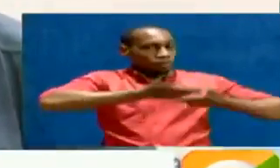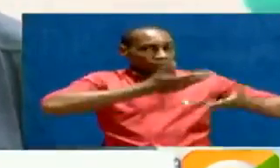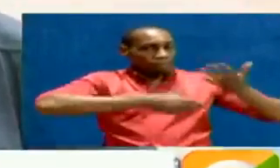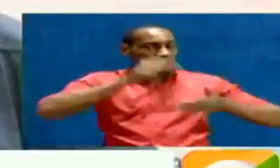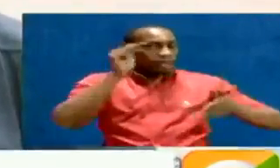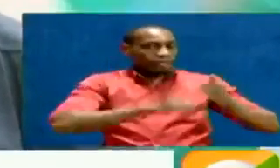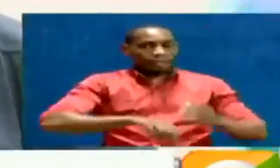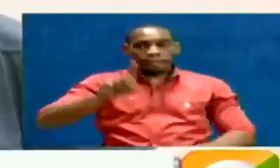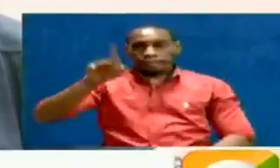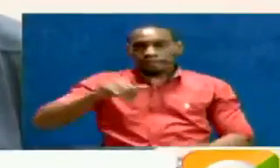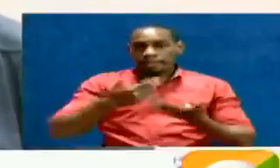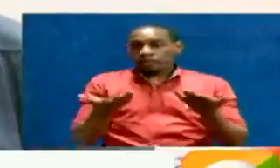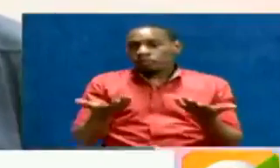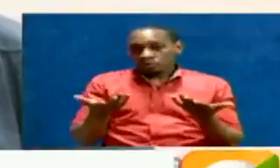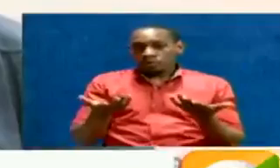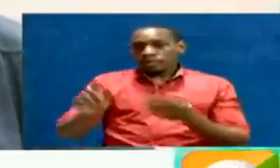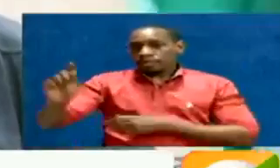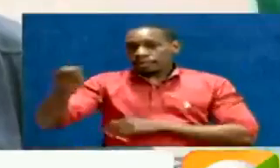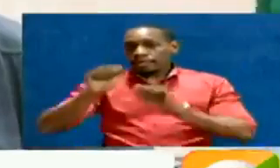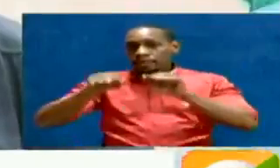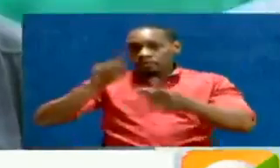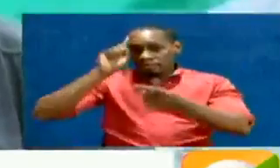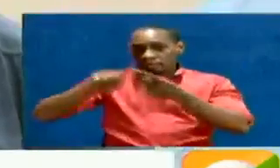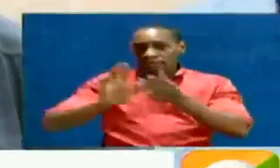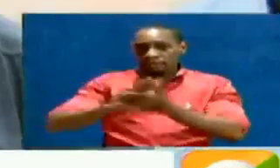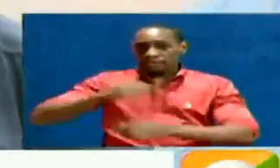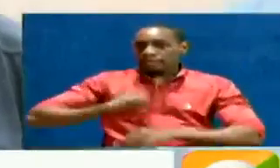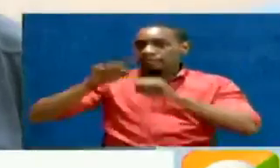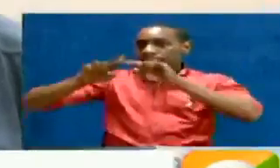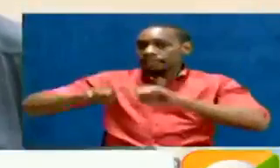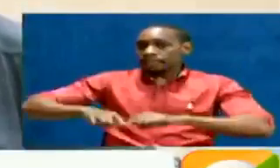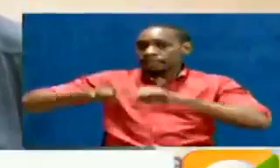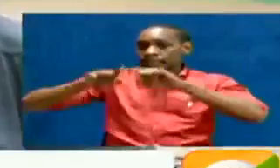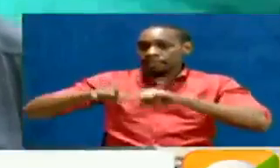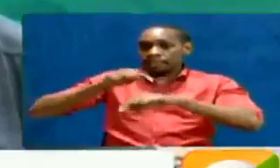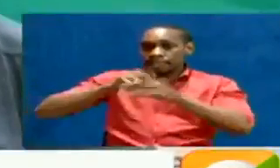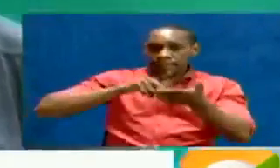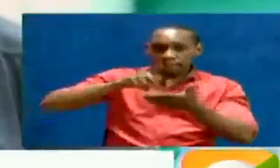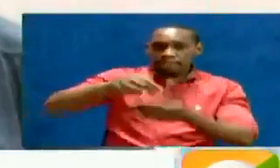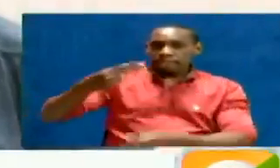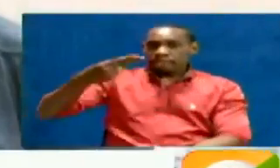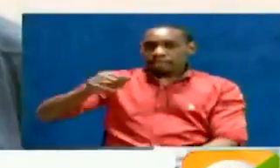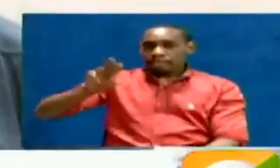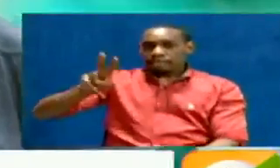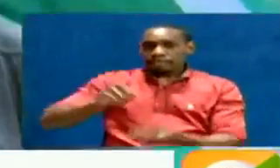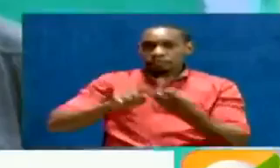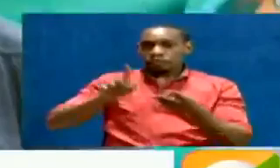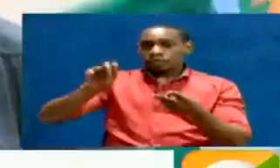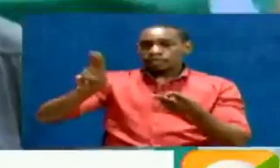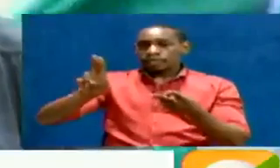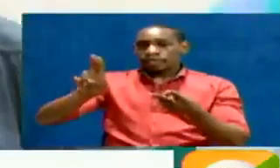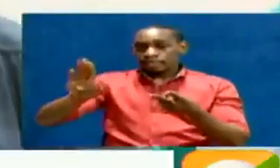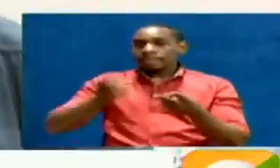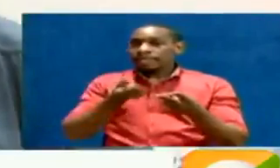conversation around how the country can move towards self-reliance in the purchase of HIV and TB